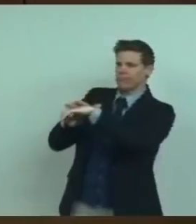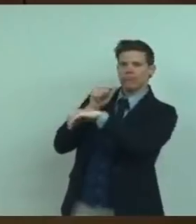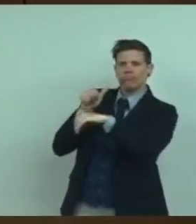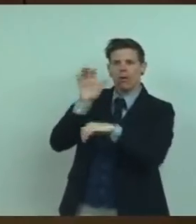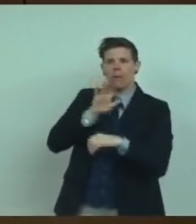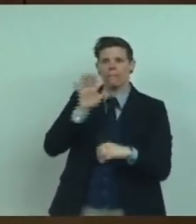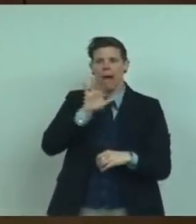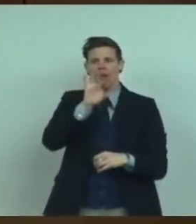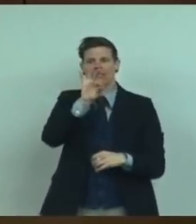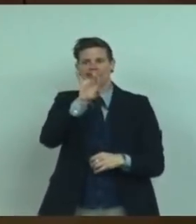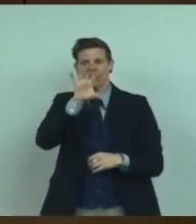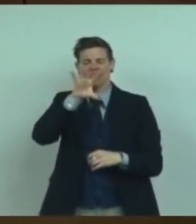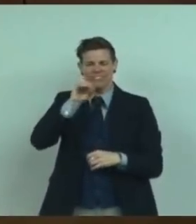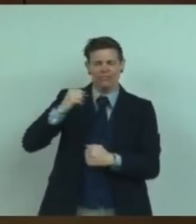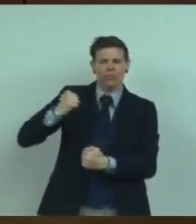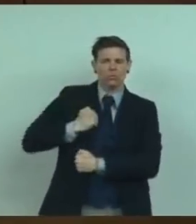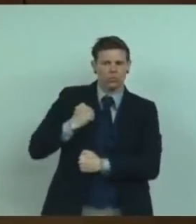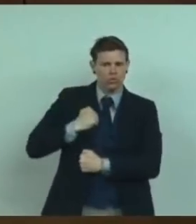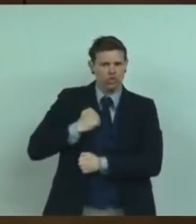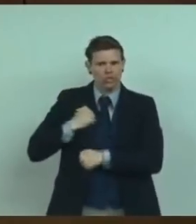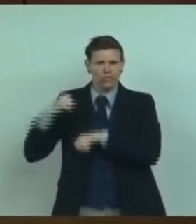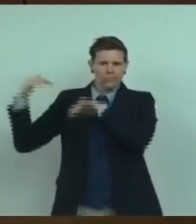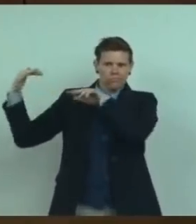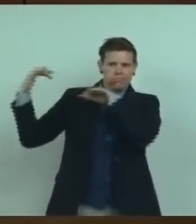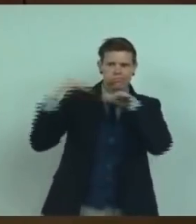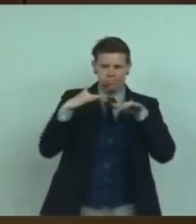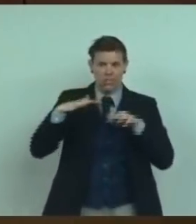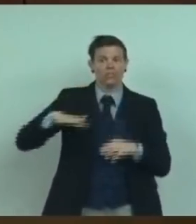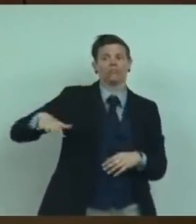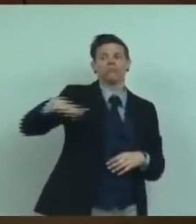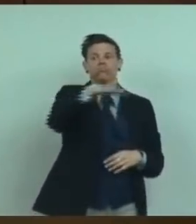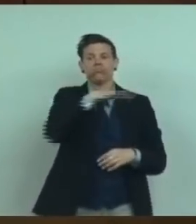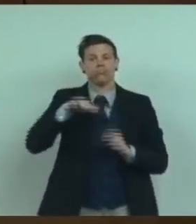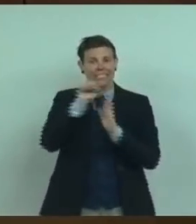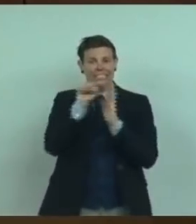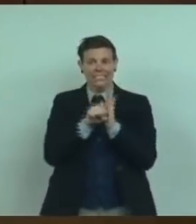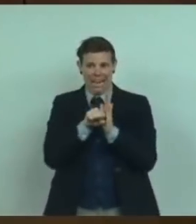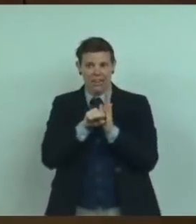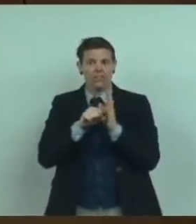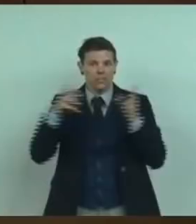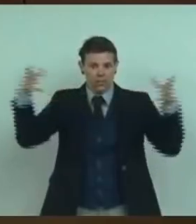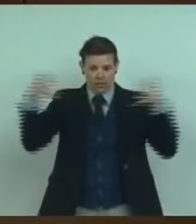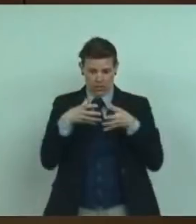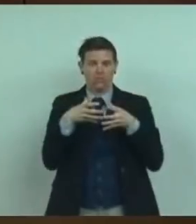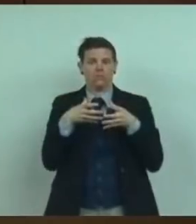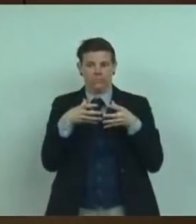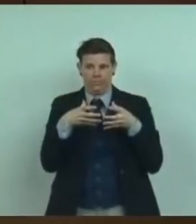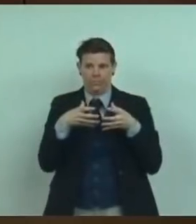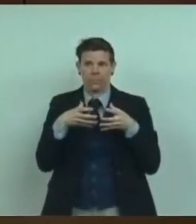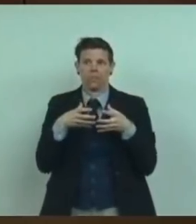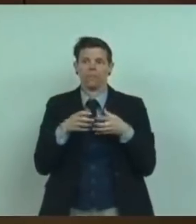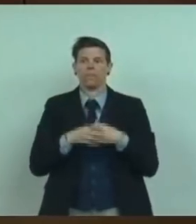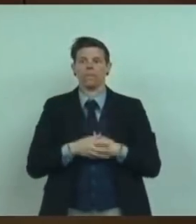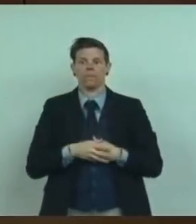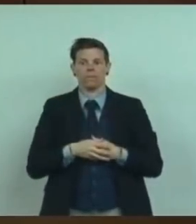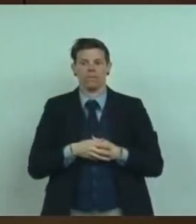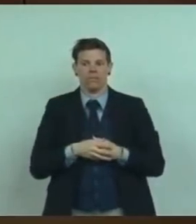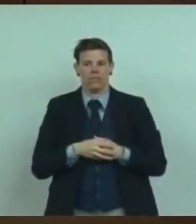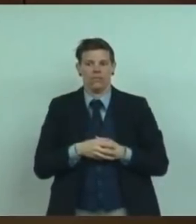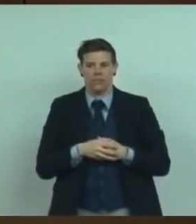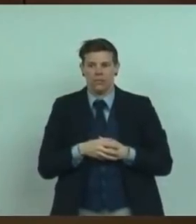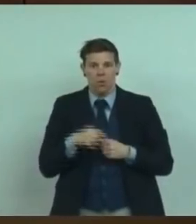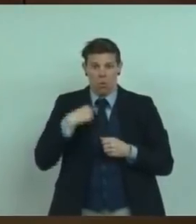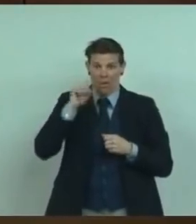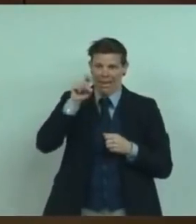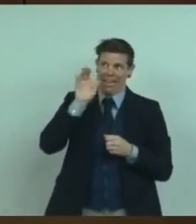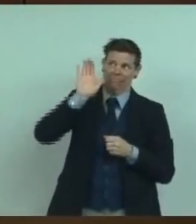in the state of New Mexico. You want to do that with the full support of the federal government. government. That's called Title 32 requests, which